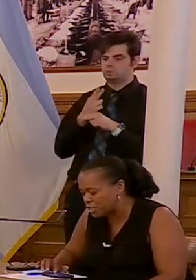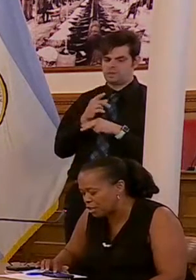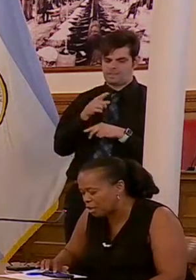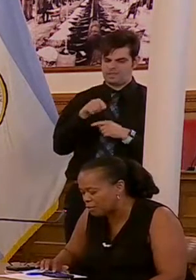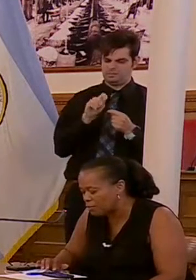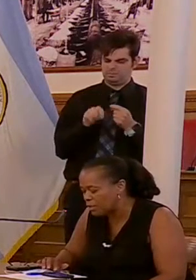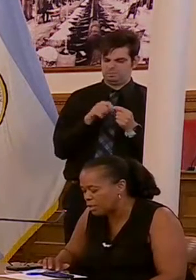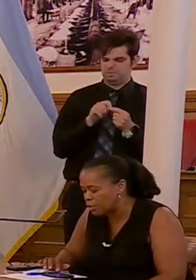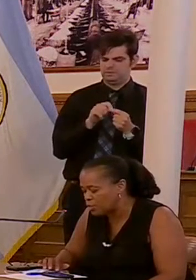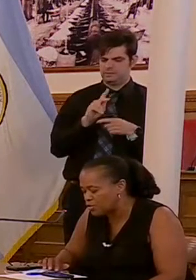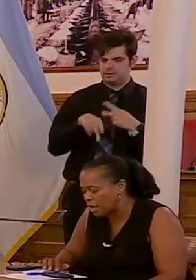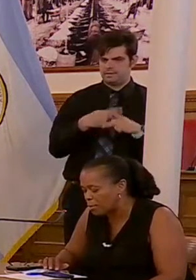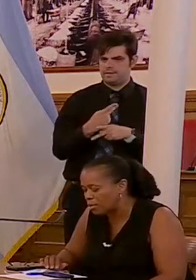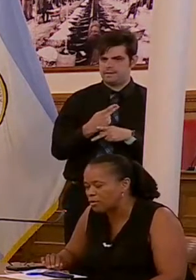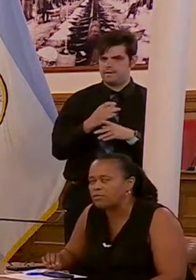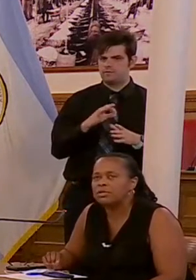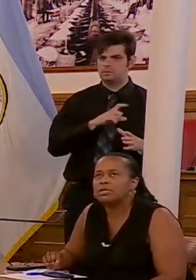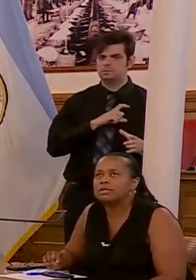acquisition of